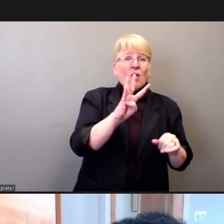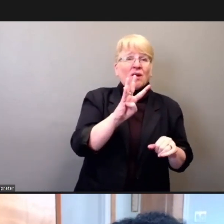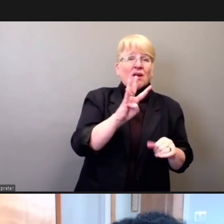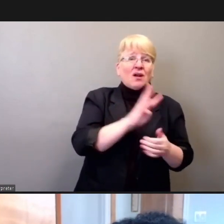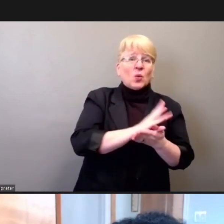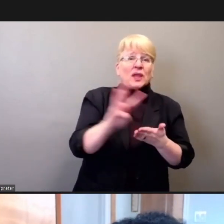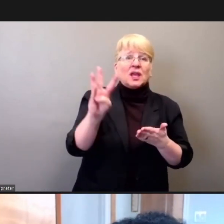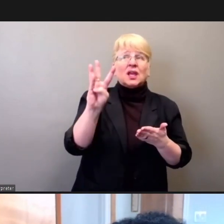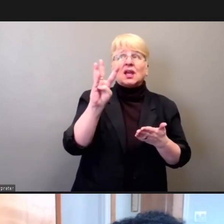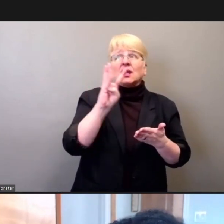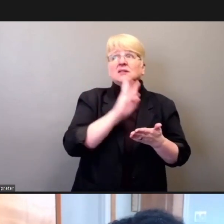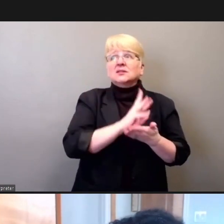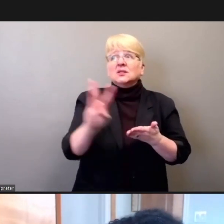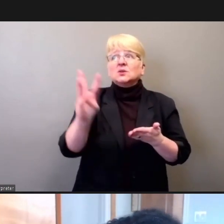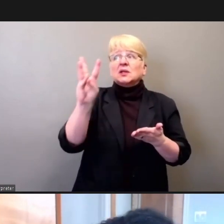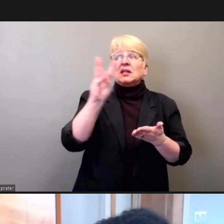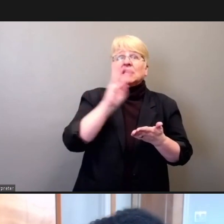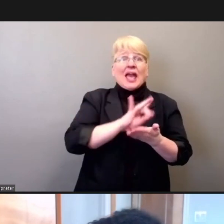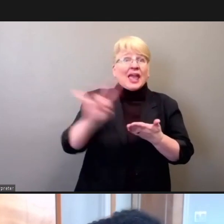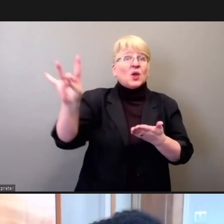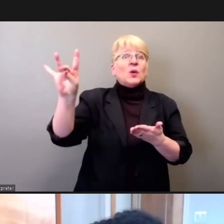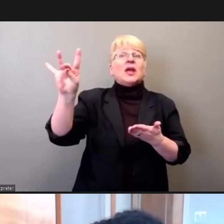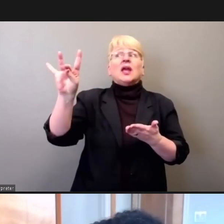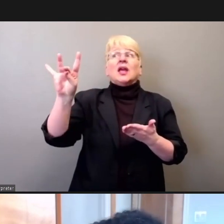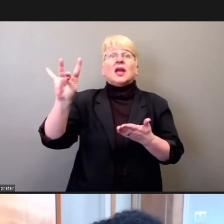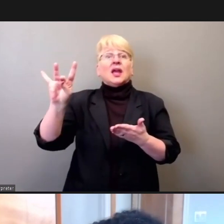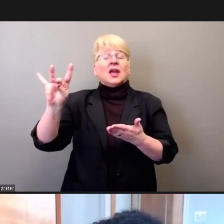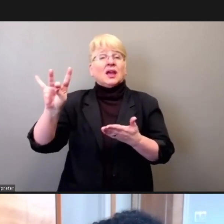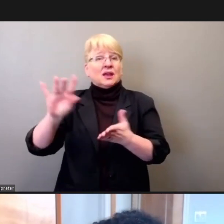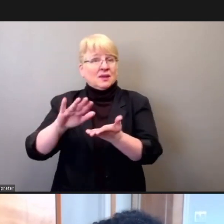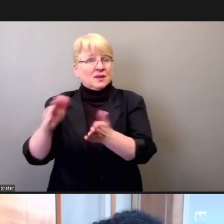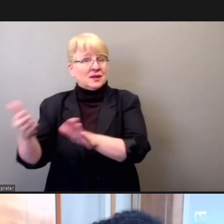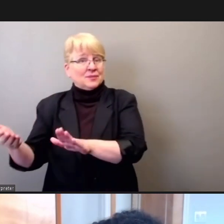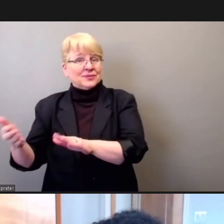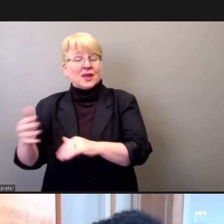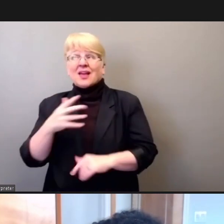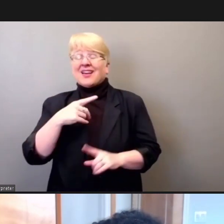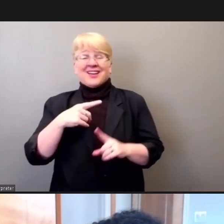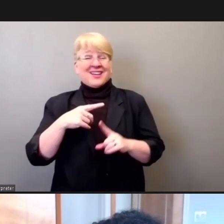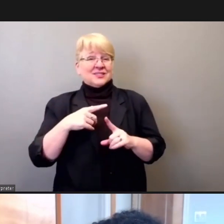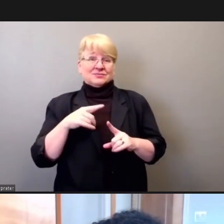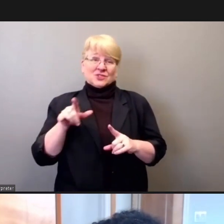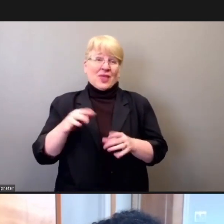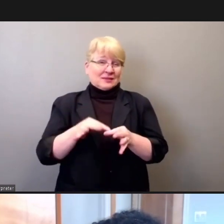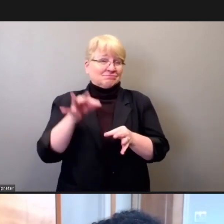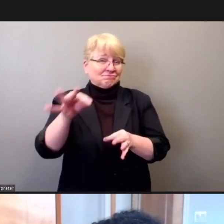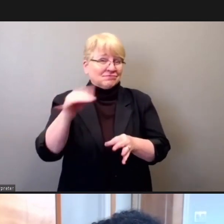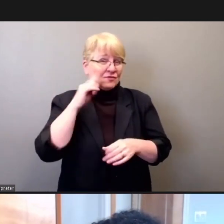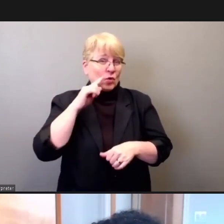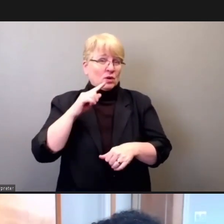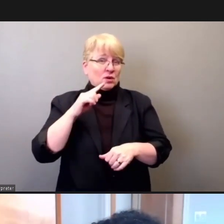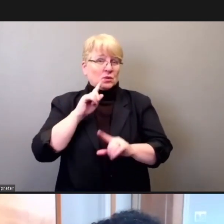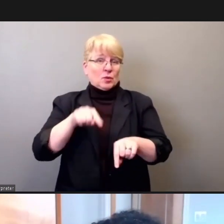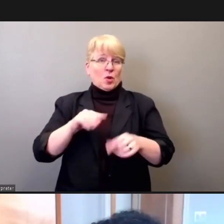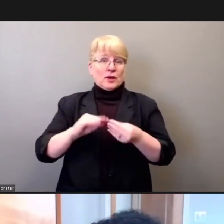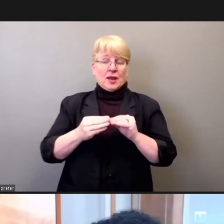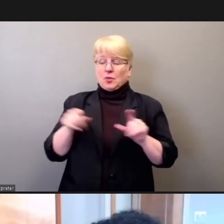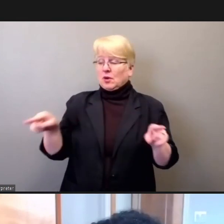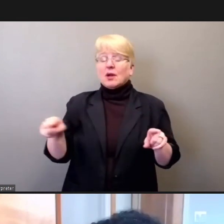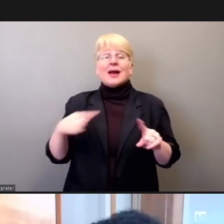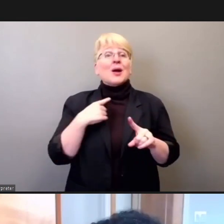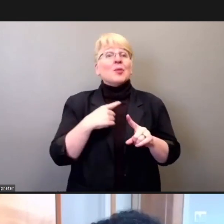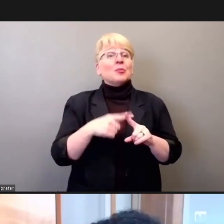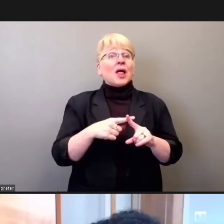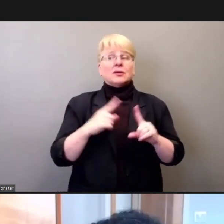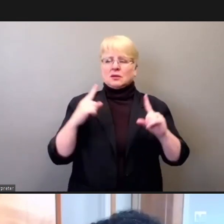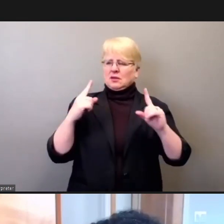delay. And then finally, reporting. Reporting of a death is much more complicated than reporting a test result or a